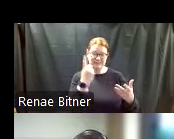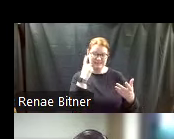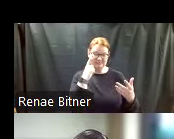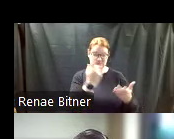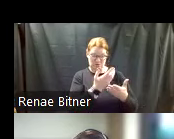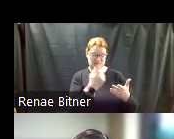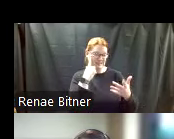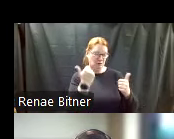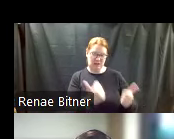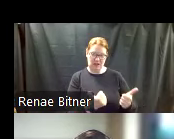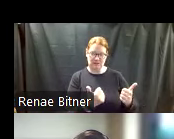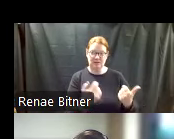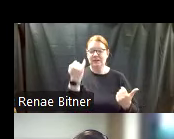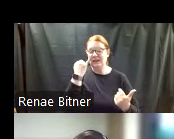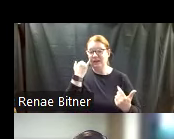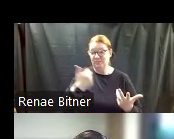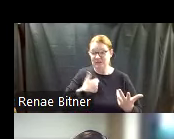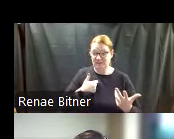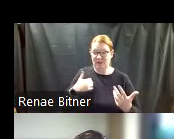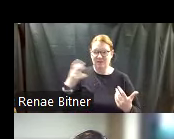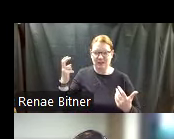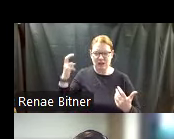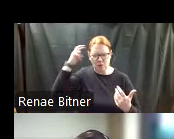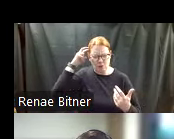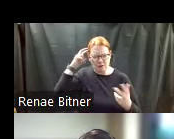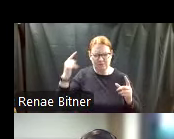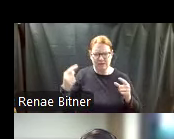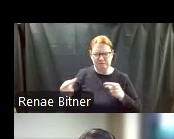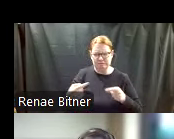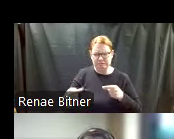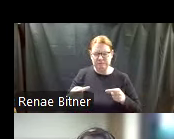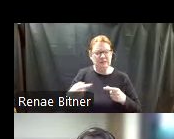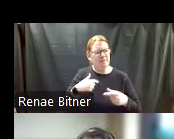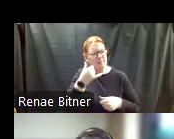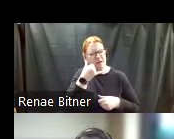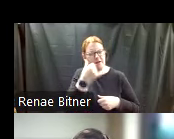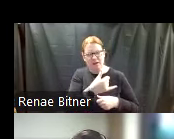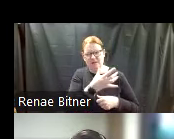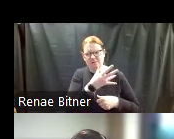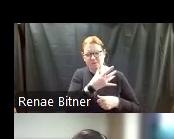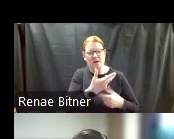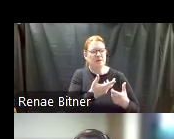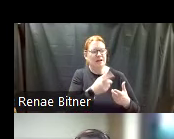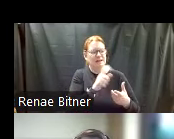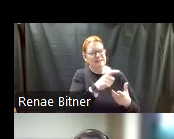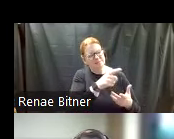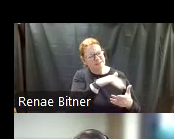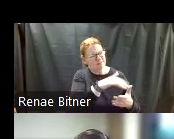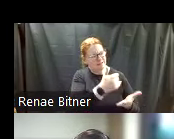And sometimes when I'm having cochlear issues, I will call his mom because I need to have him help me problem solve. I